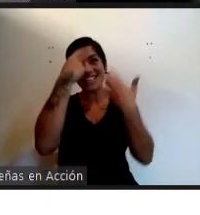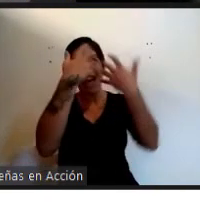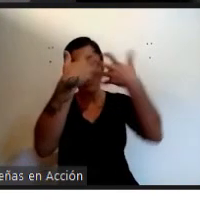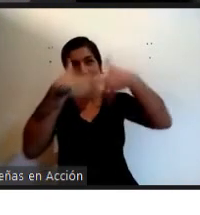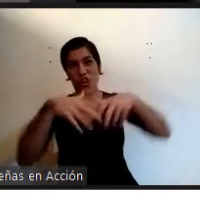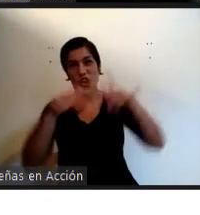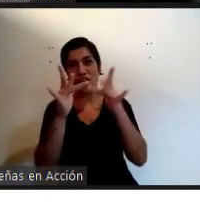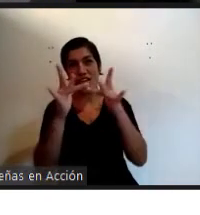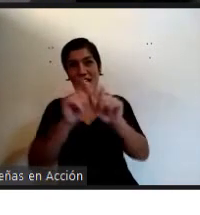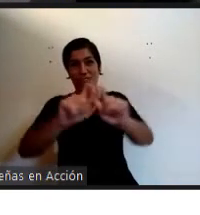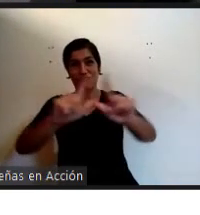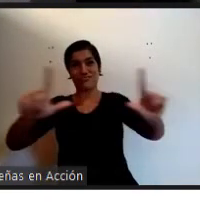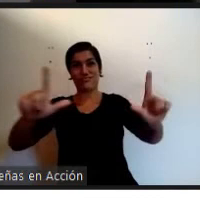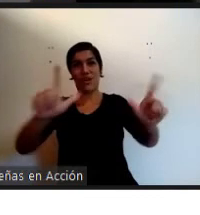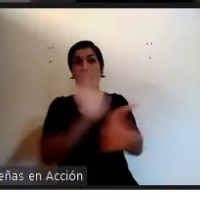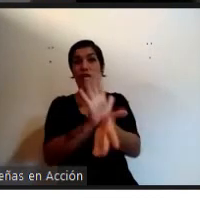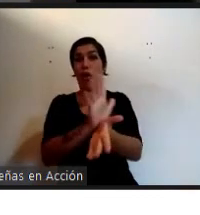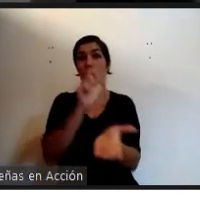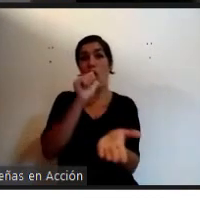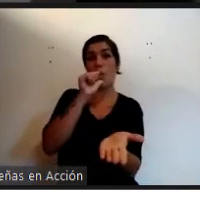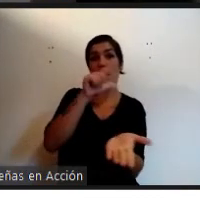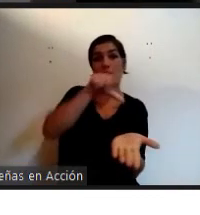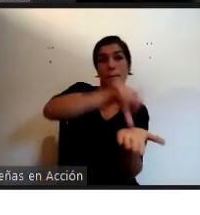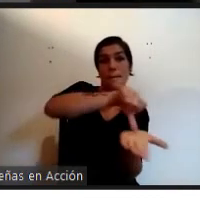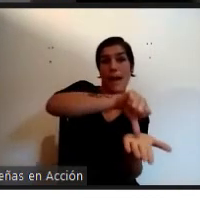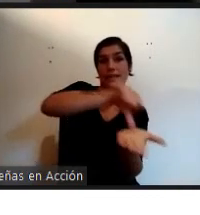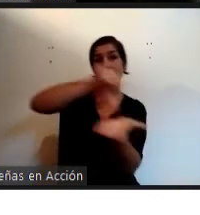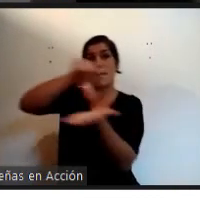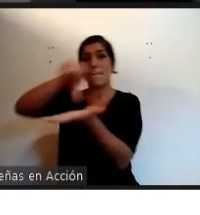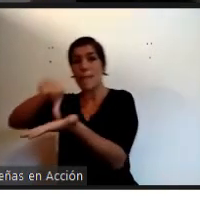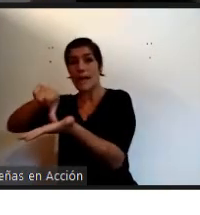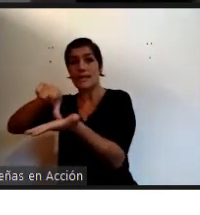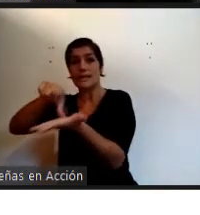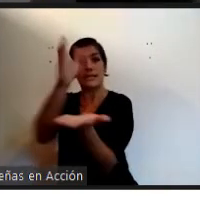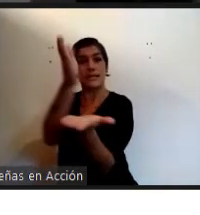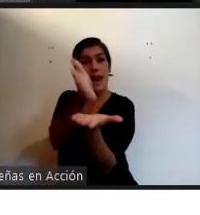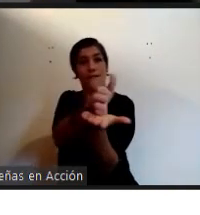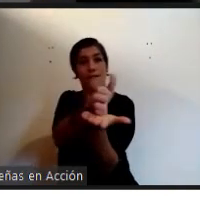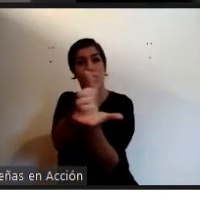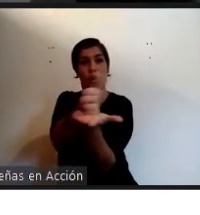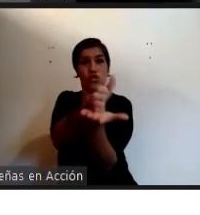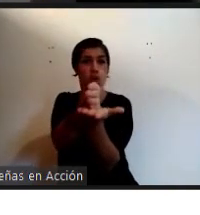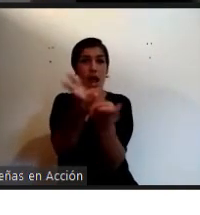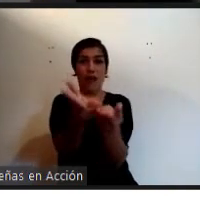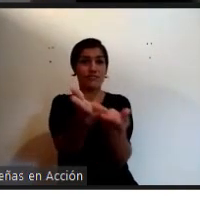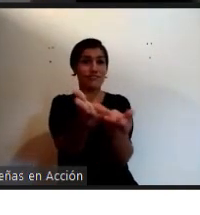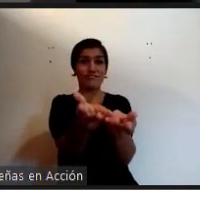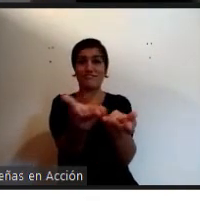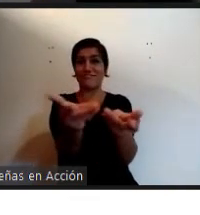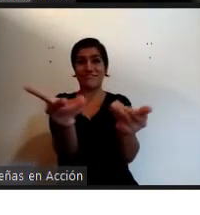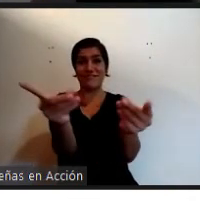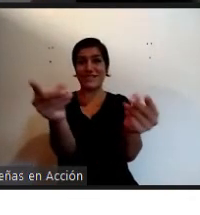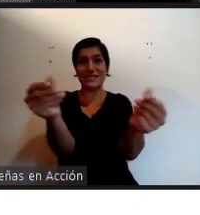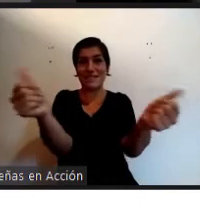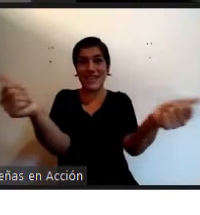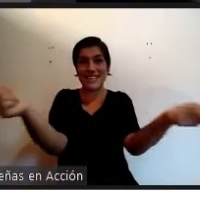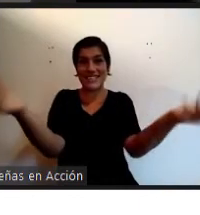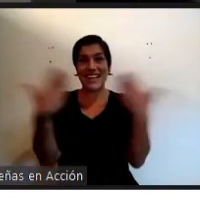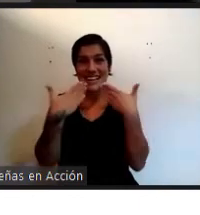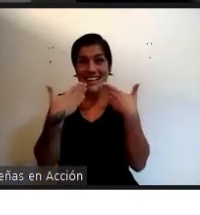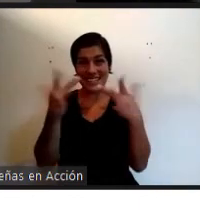to technology. It helps us cross borders, and I thought it was very original. It had very good content, and